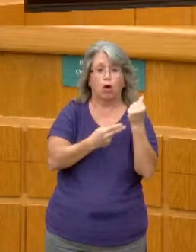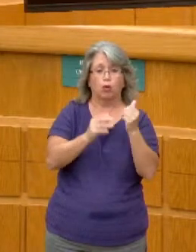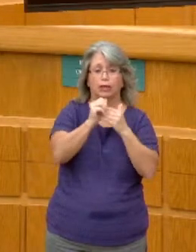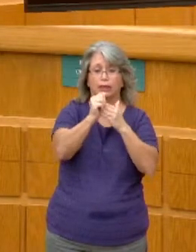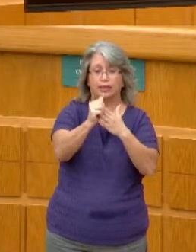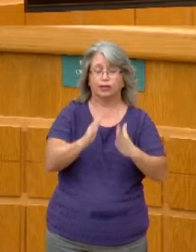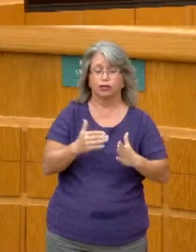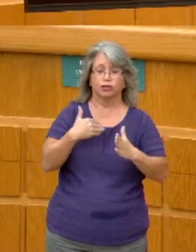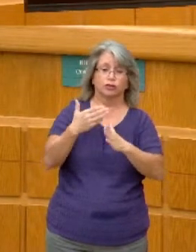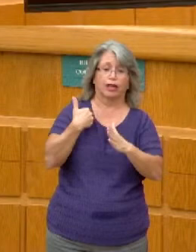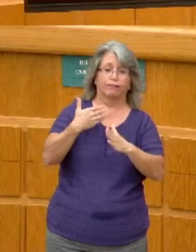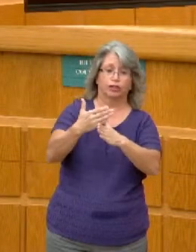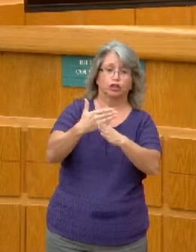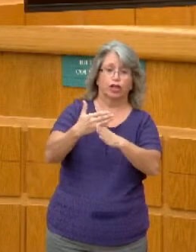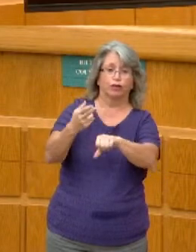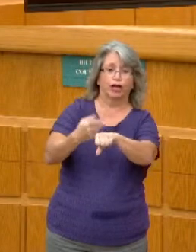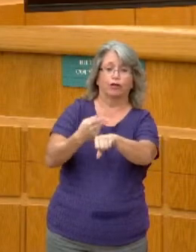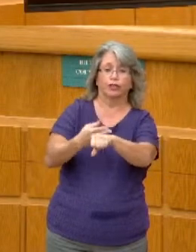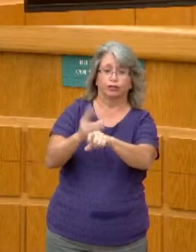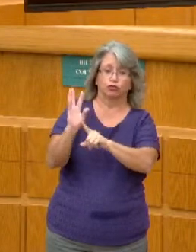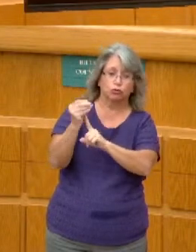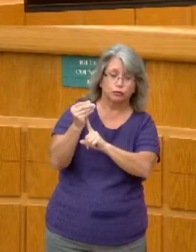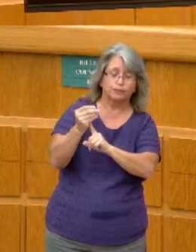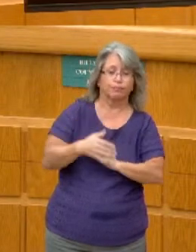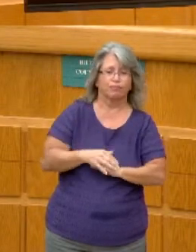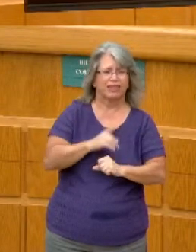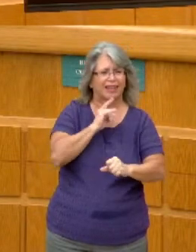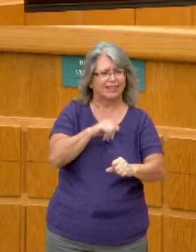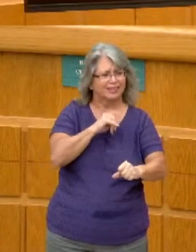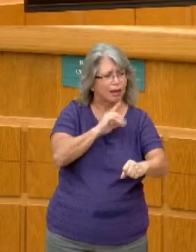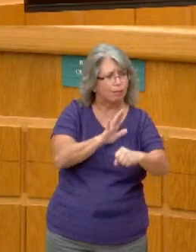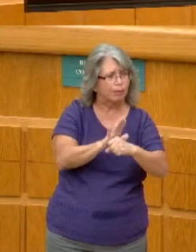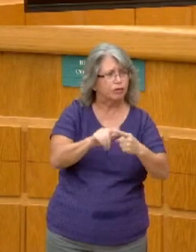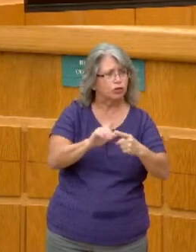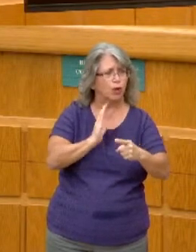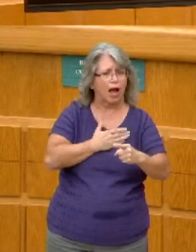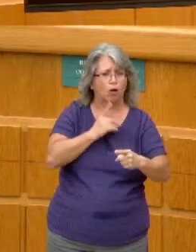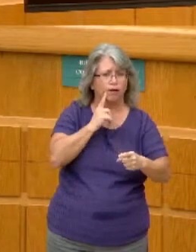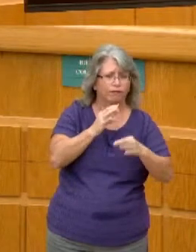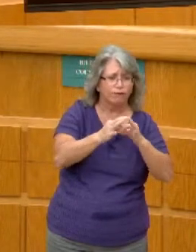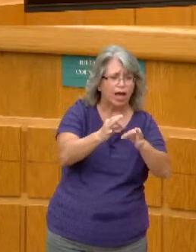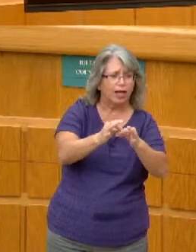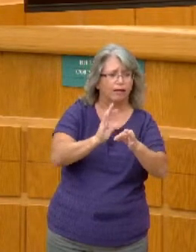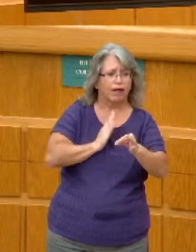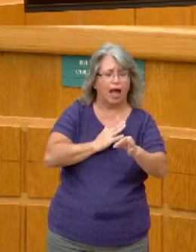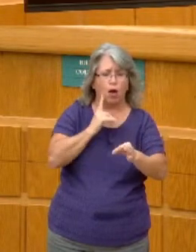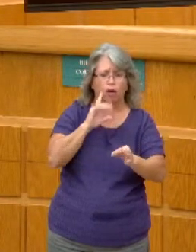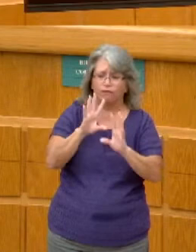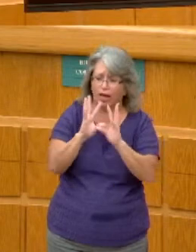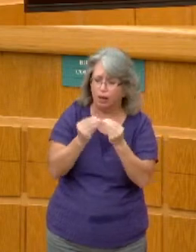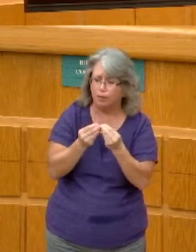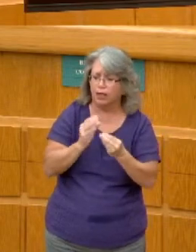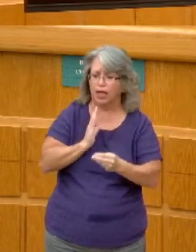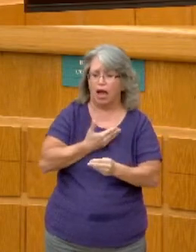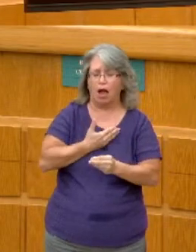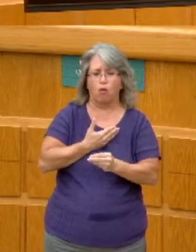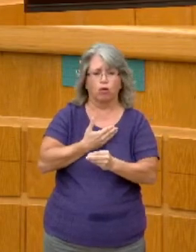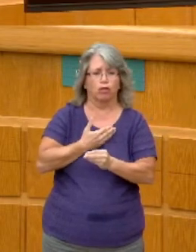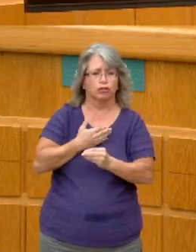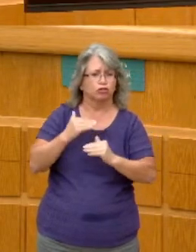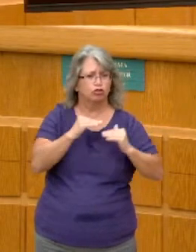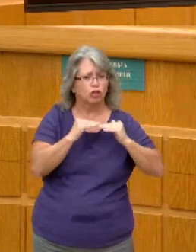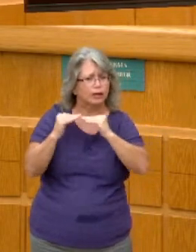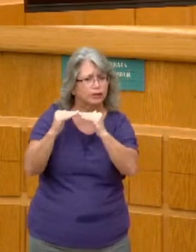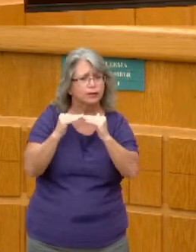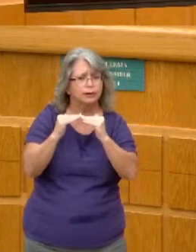common. It is a commitment to our faith, our family, and to justice that's deep-rooted in our shared culture. And